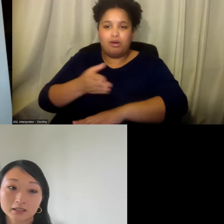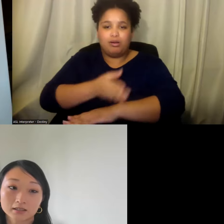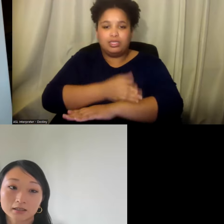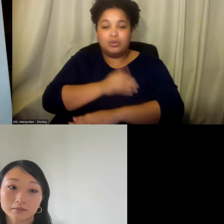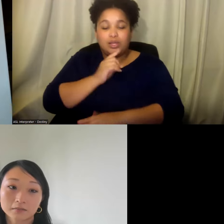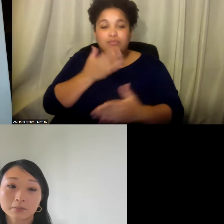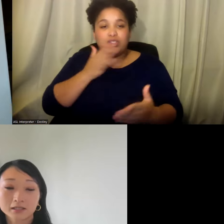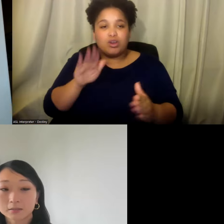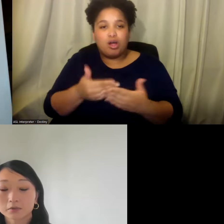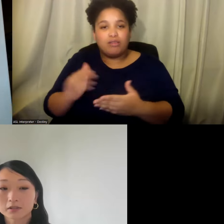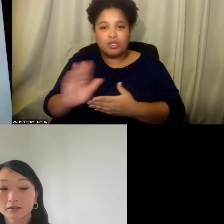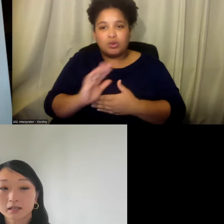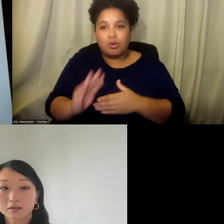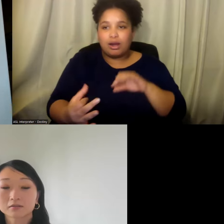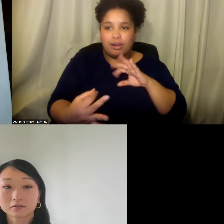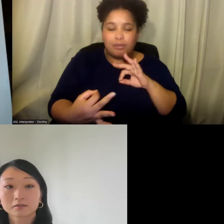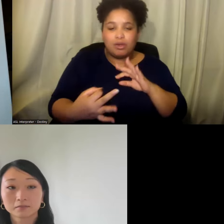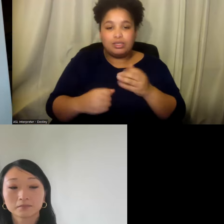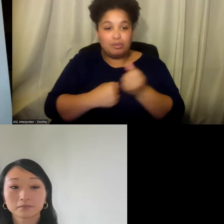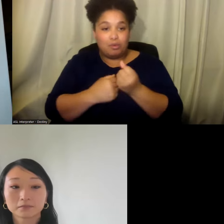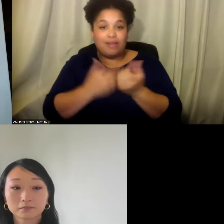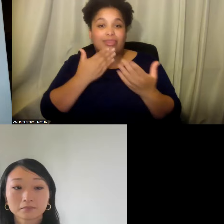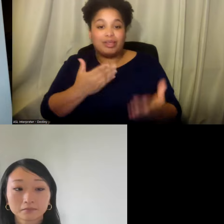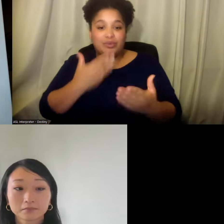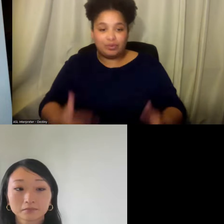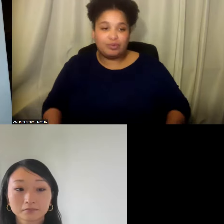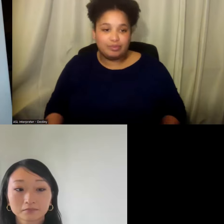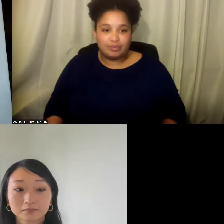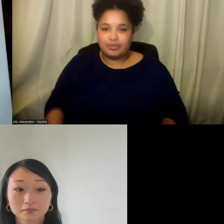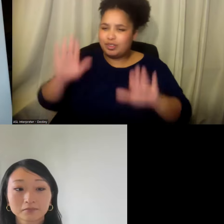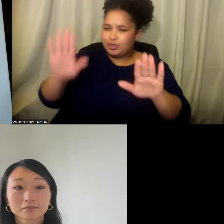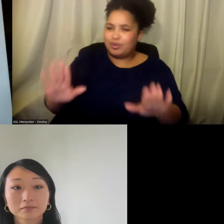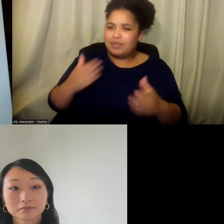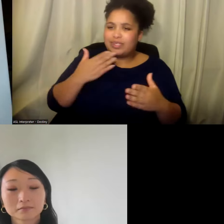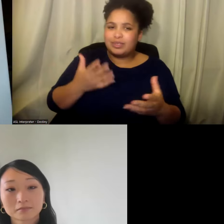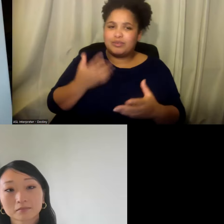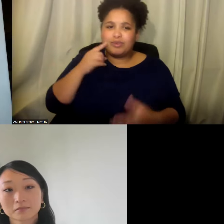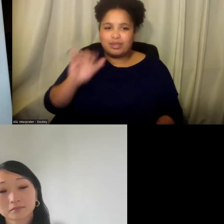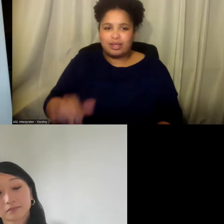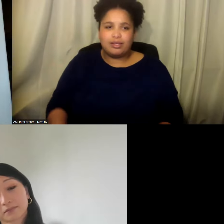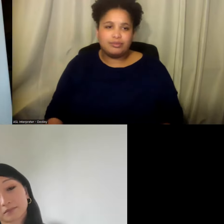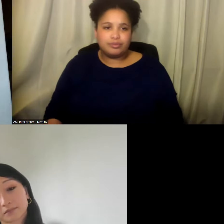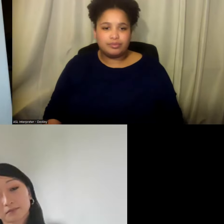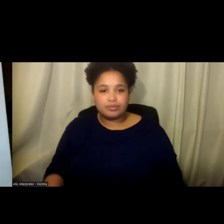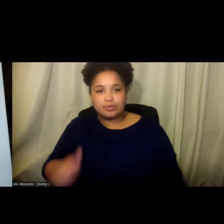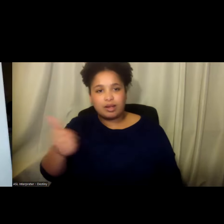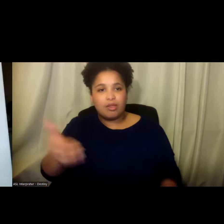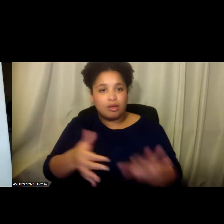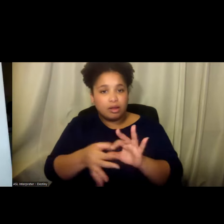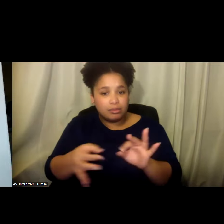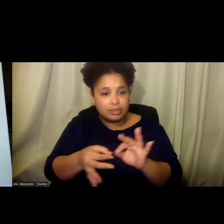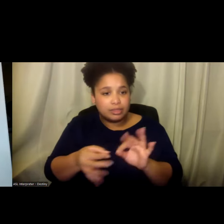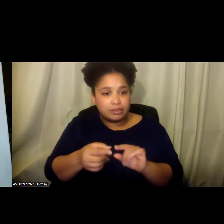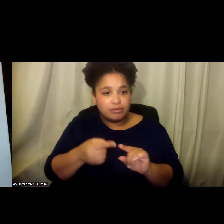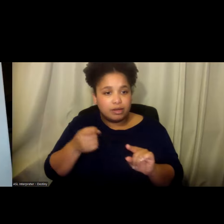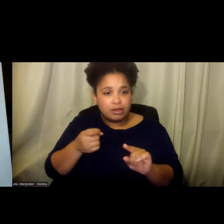your guys' input and support. So thank you. Terrific. Thanks for that. Other comments